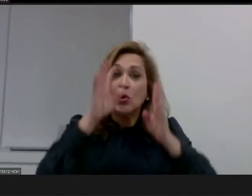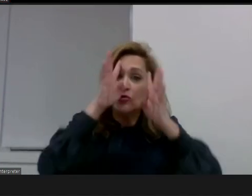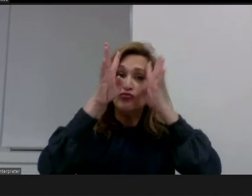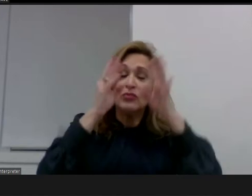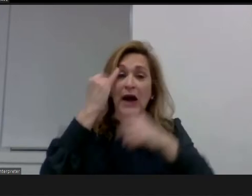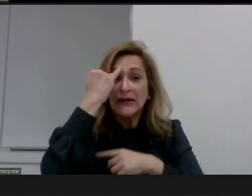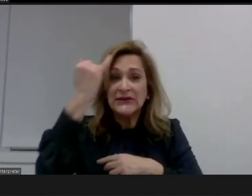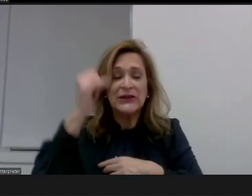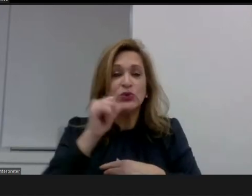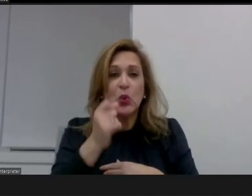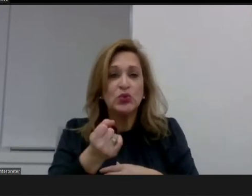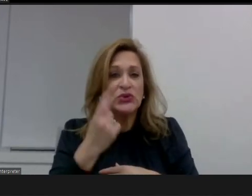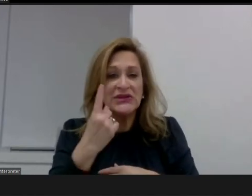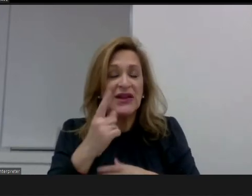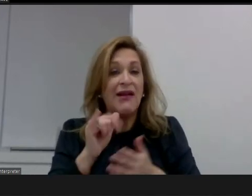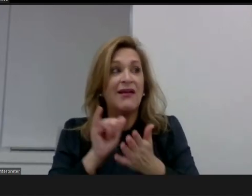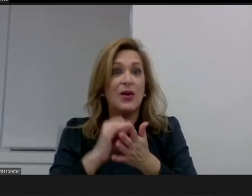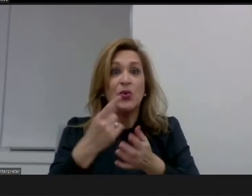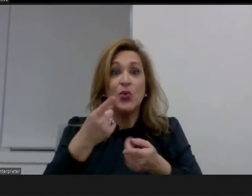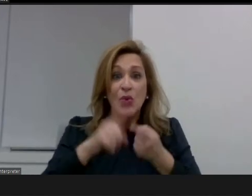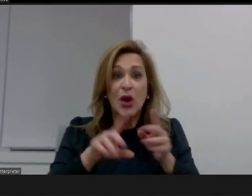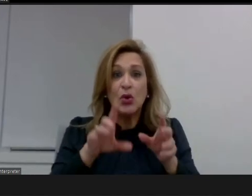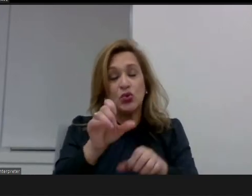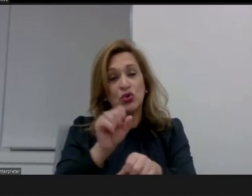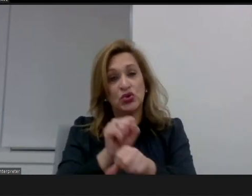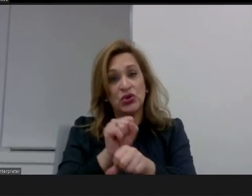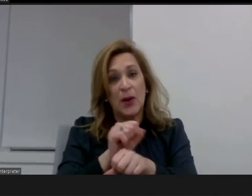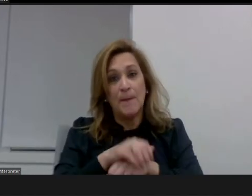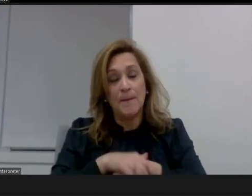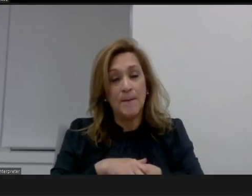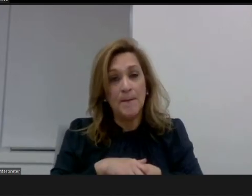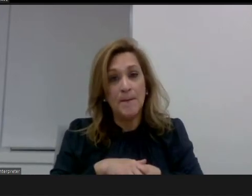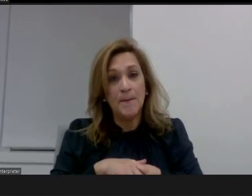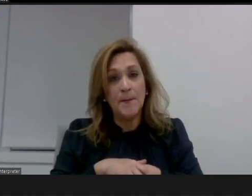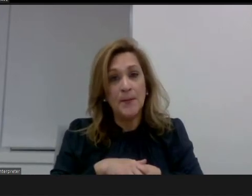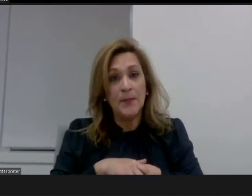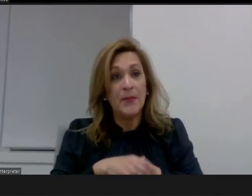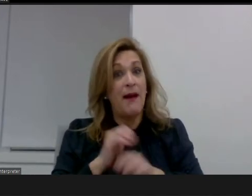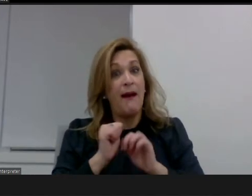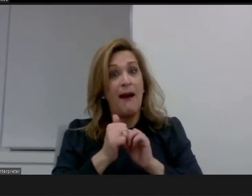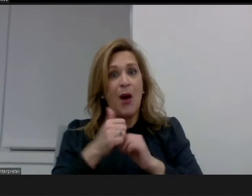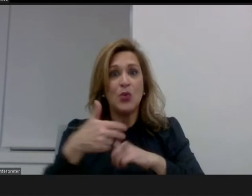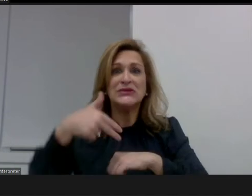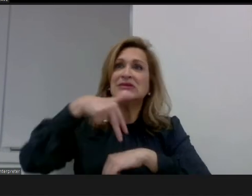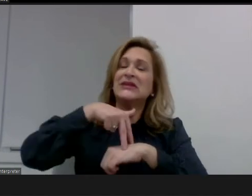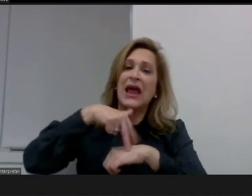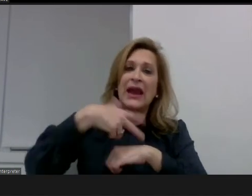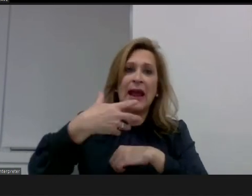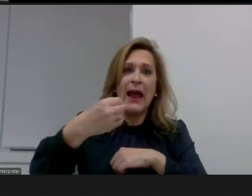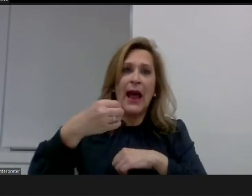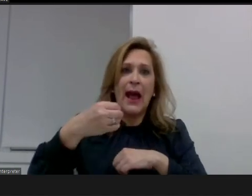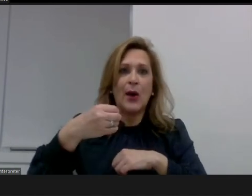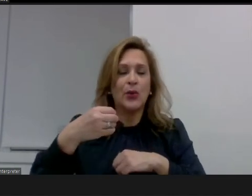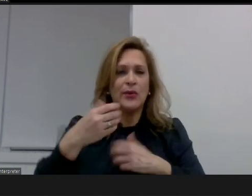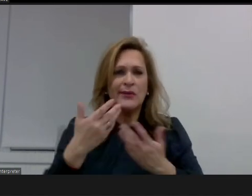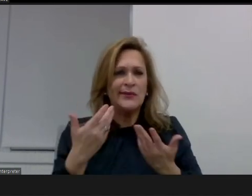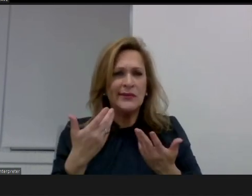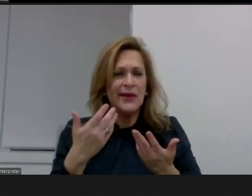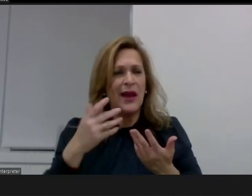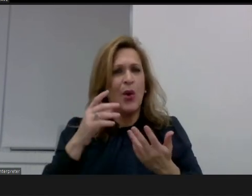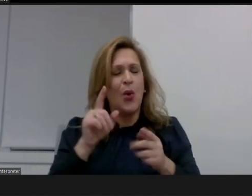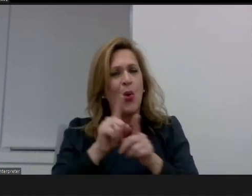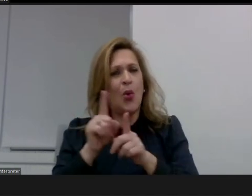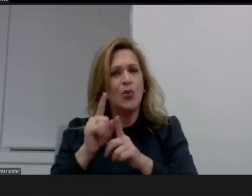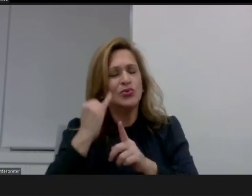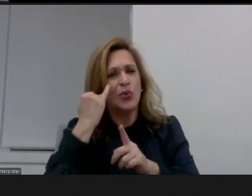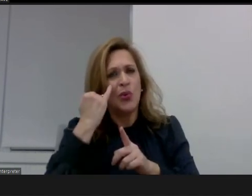don't understand that you can't do your job standing on the platform. Plus, you'll be in harm's way, as